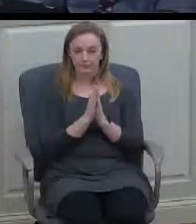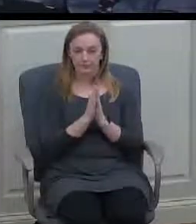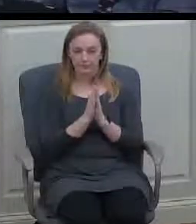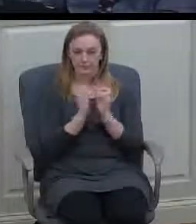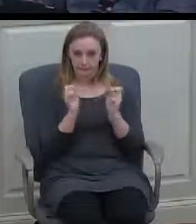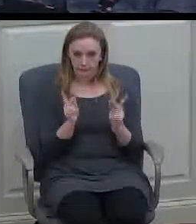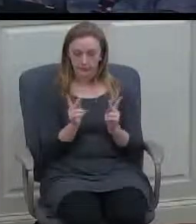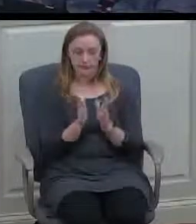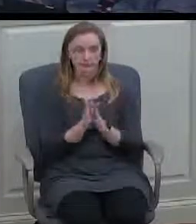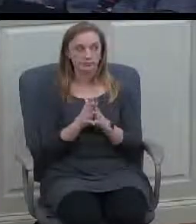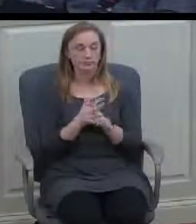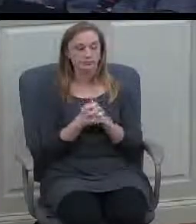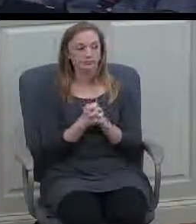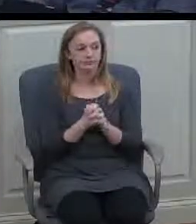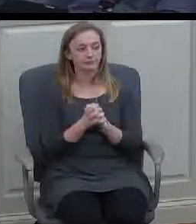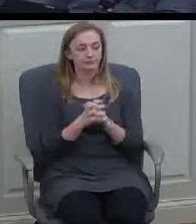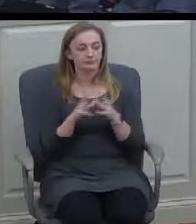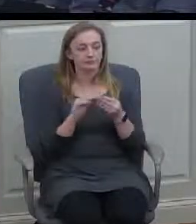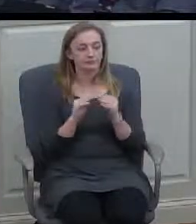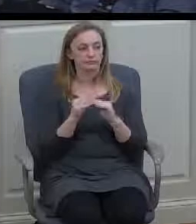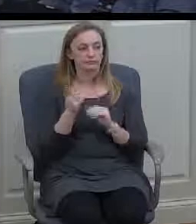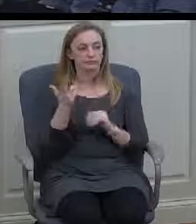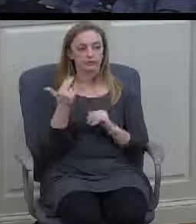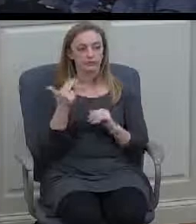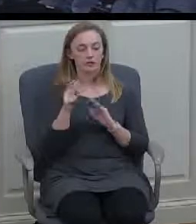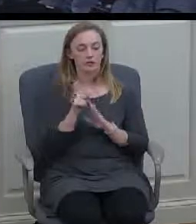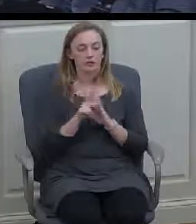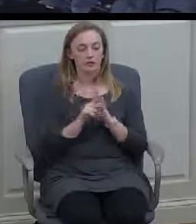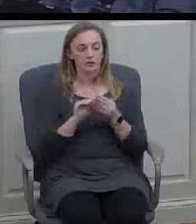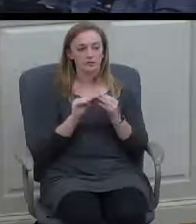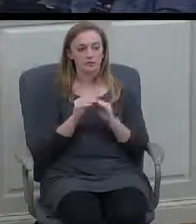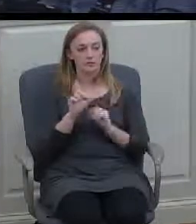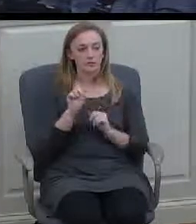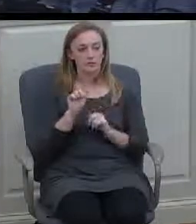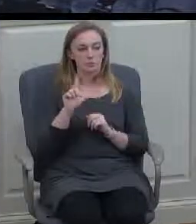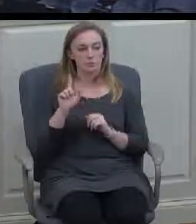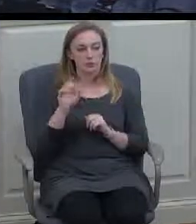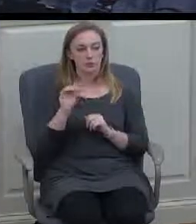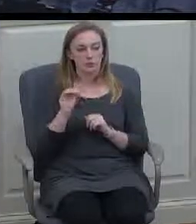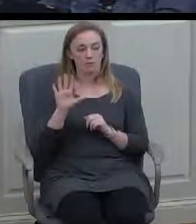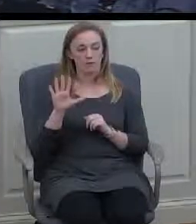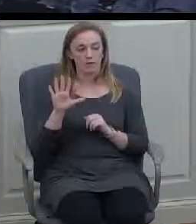Okay? Item 13 is resolution number